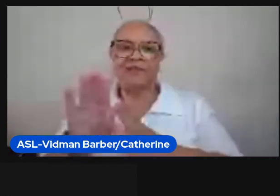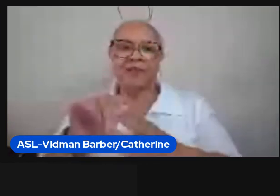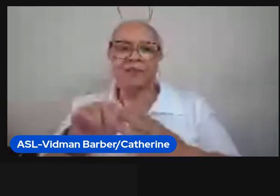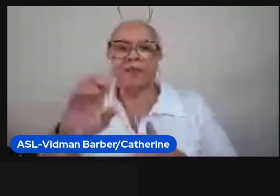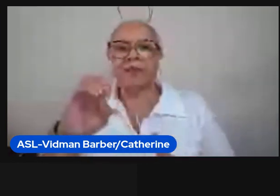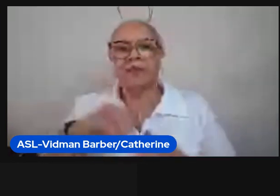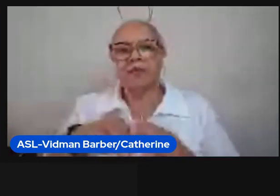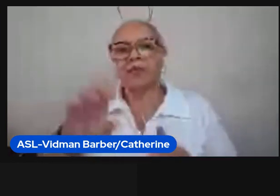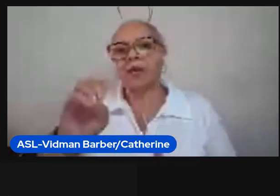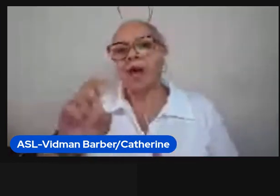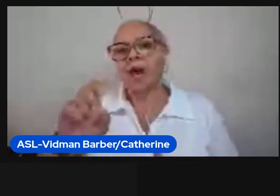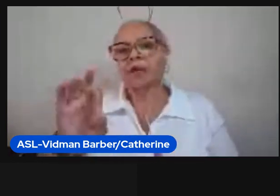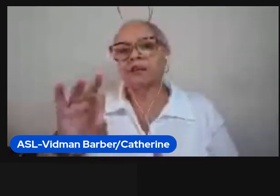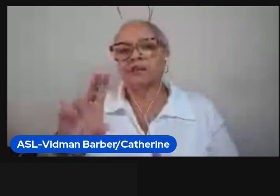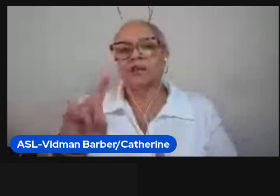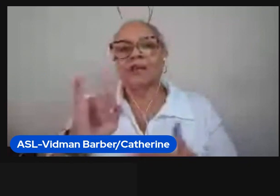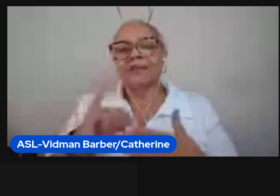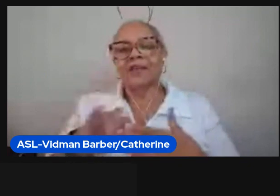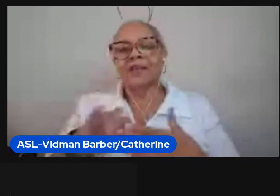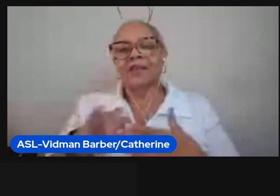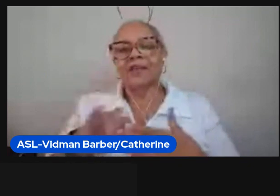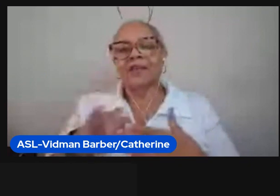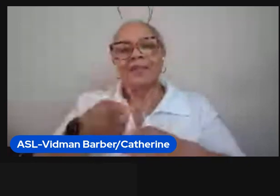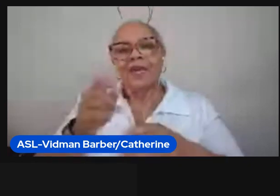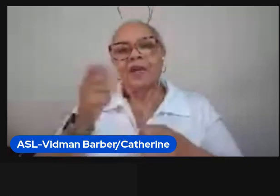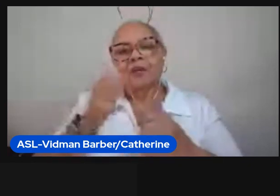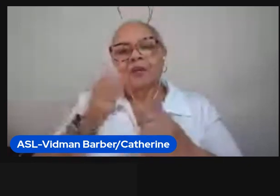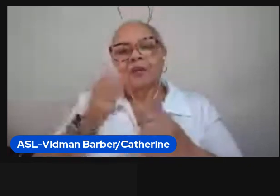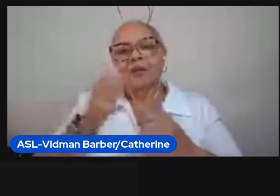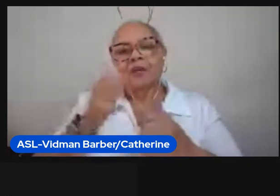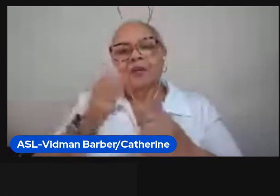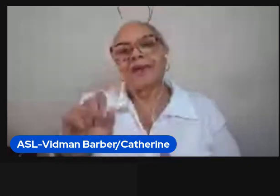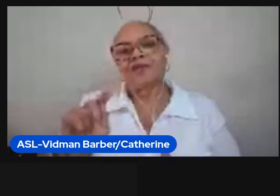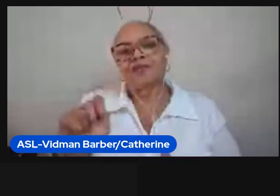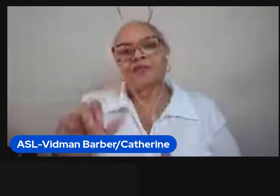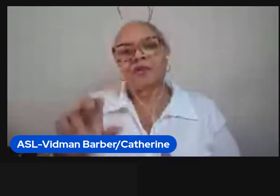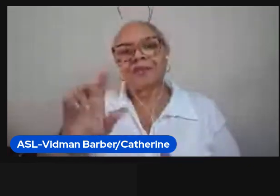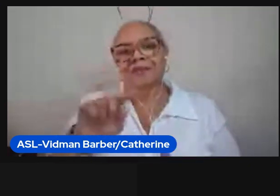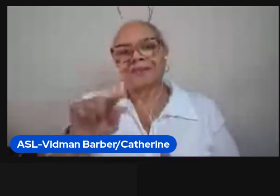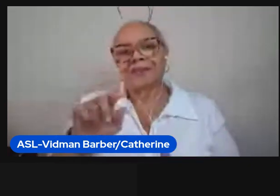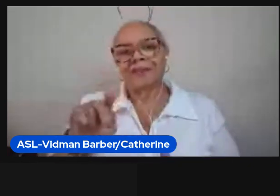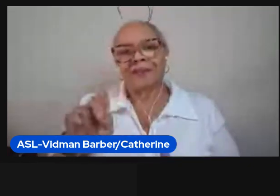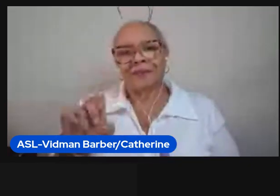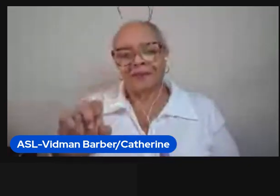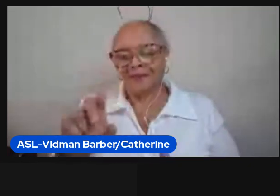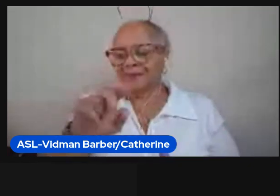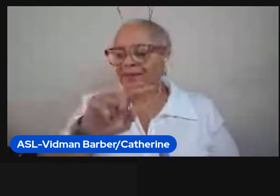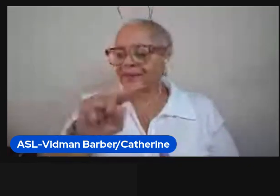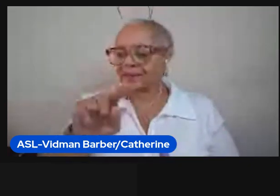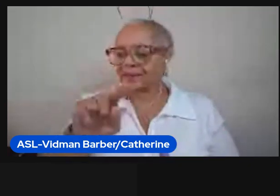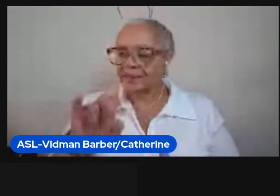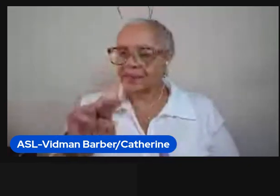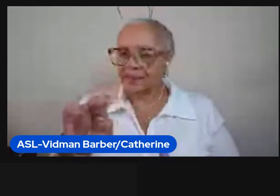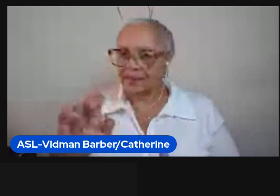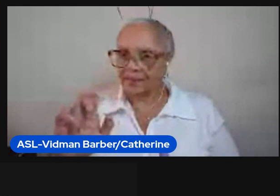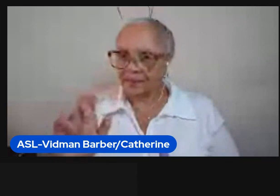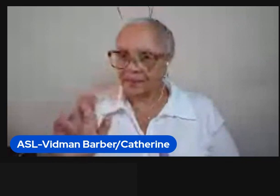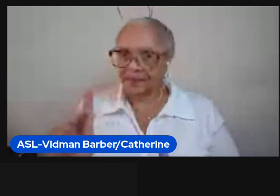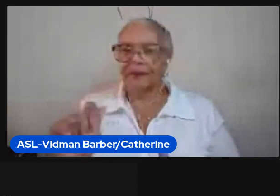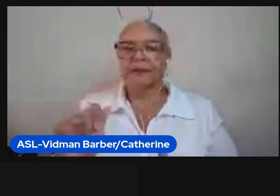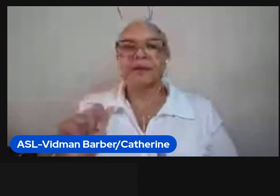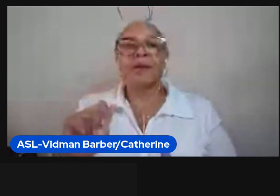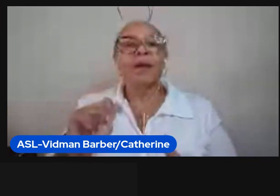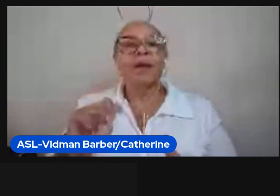by AstraZeneca. But we were able to replicate that for the Pfizer-BioNTech vaccine. And other groups